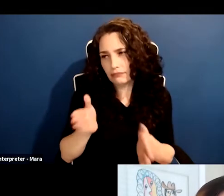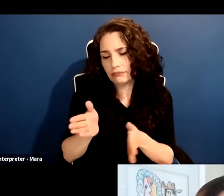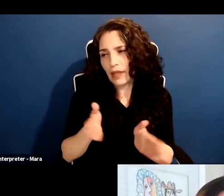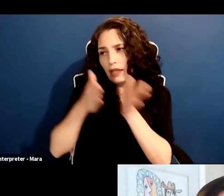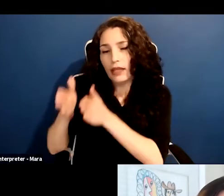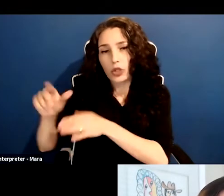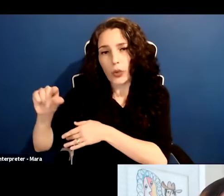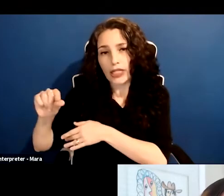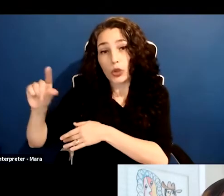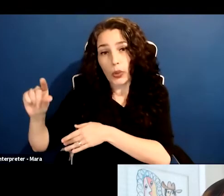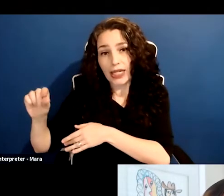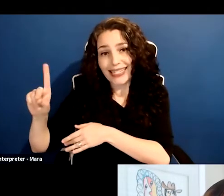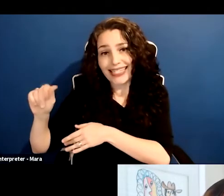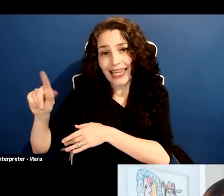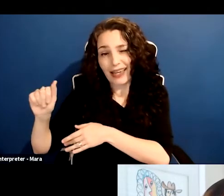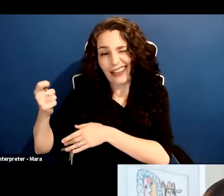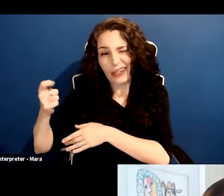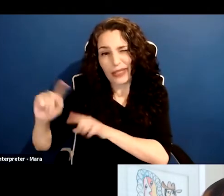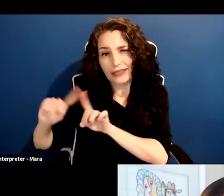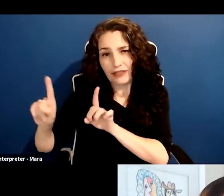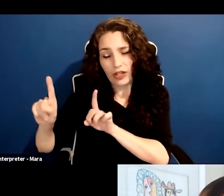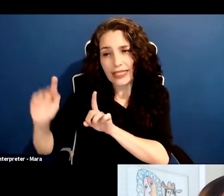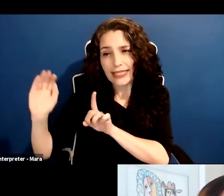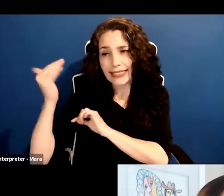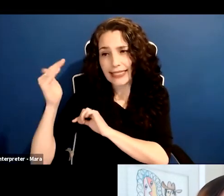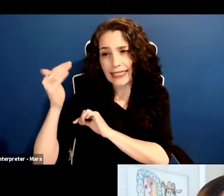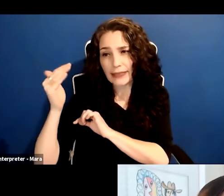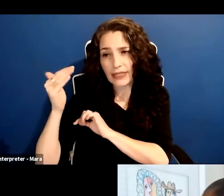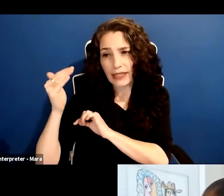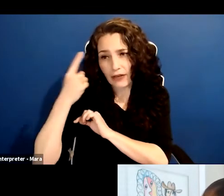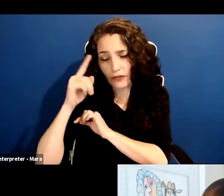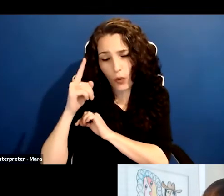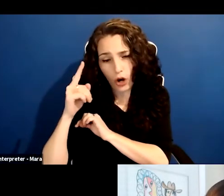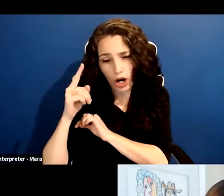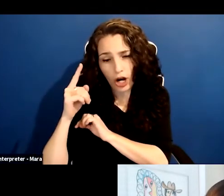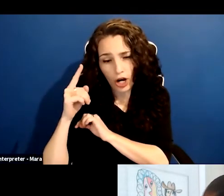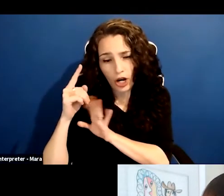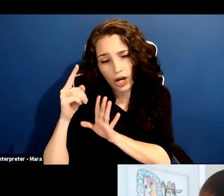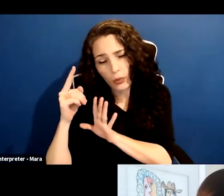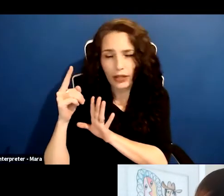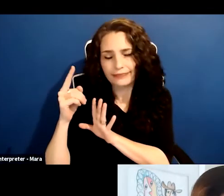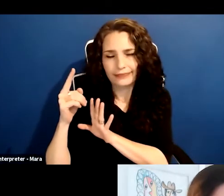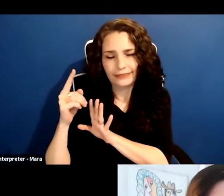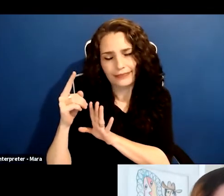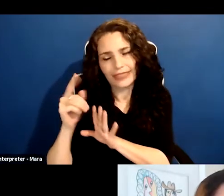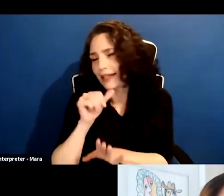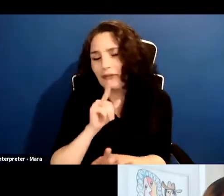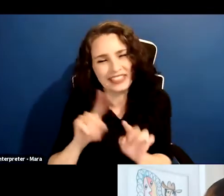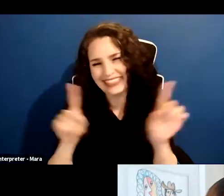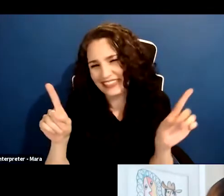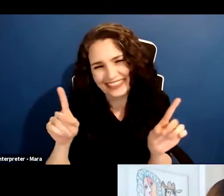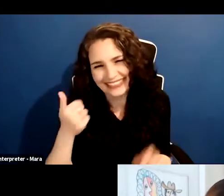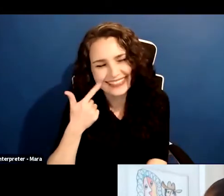different. 2020 data, it looks like the overall is, it's not that much different, Michelle.